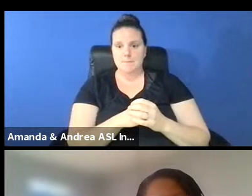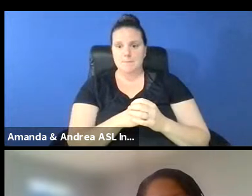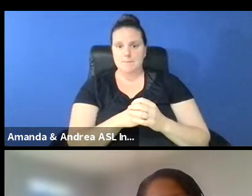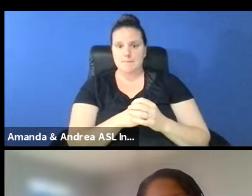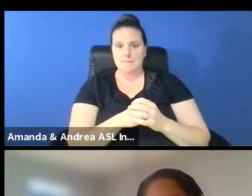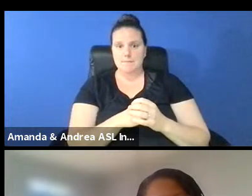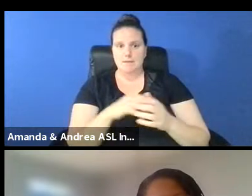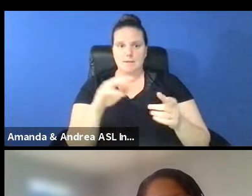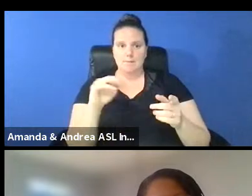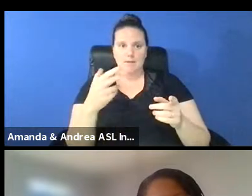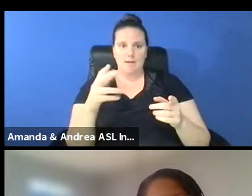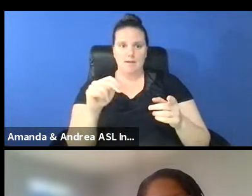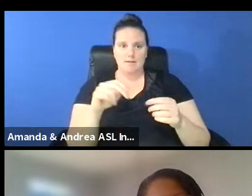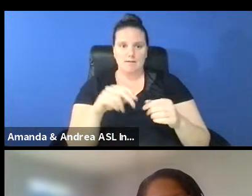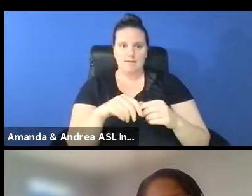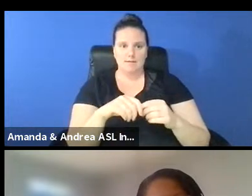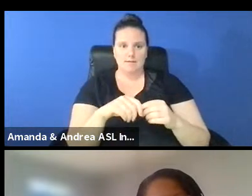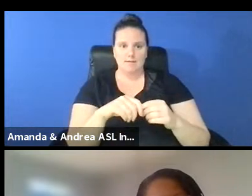Meg.